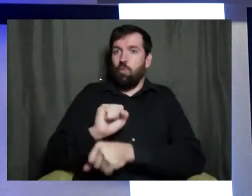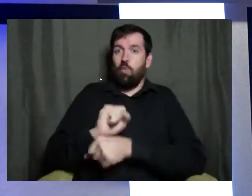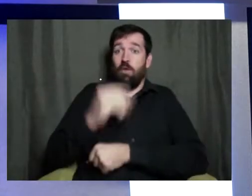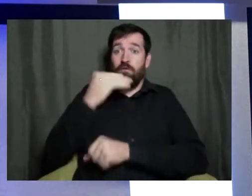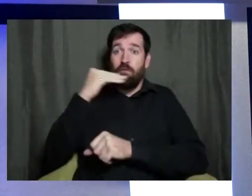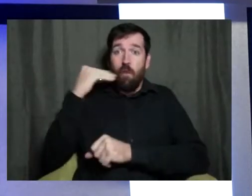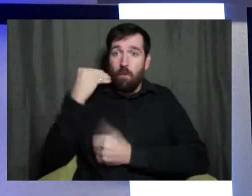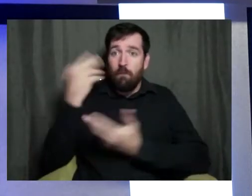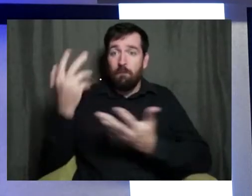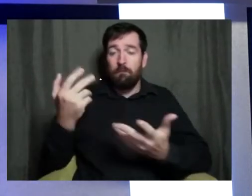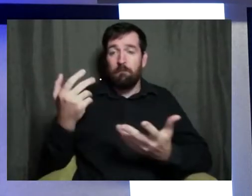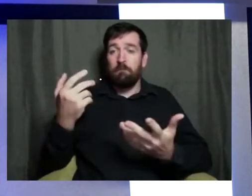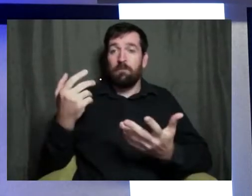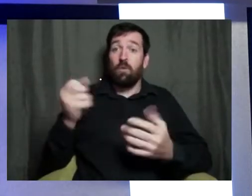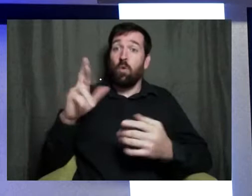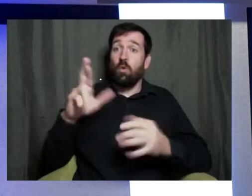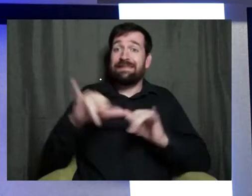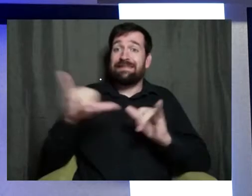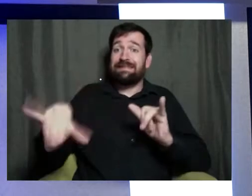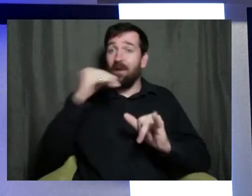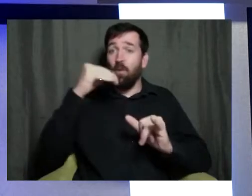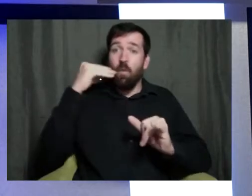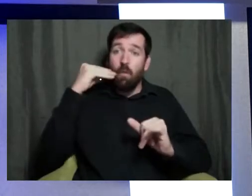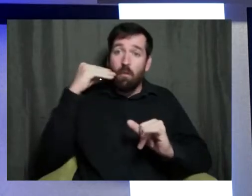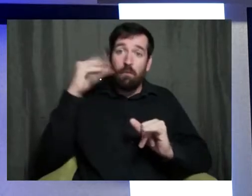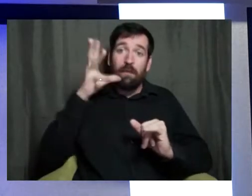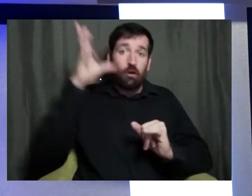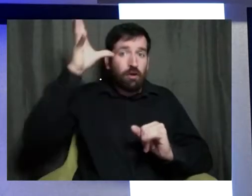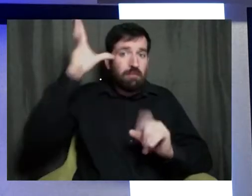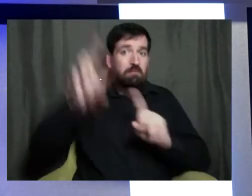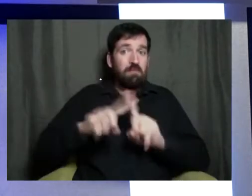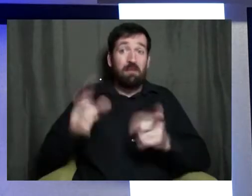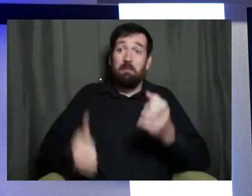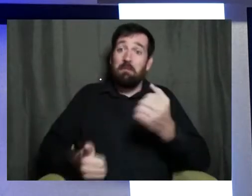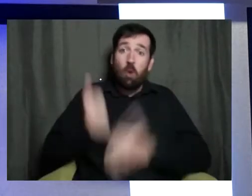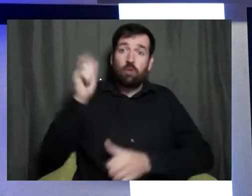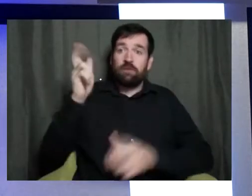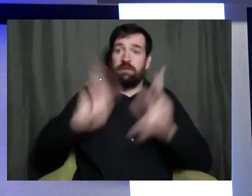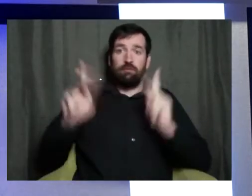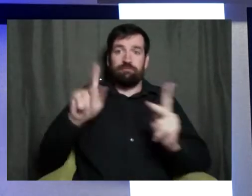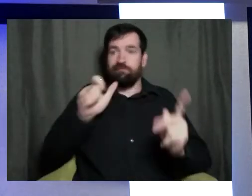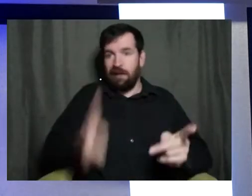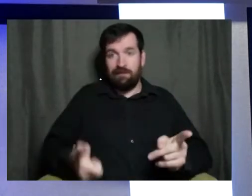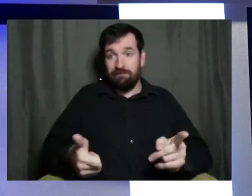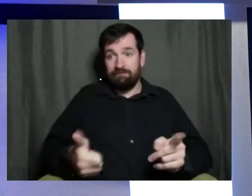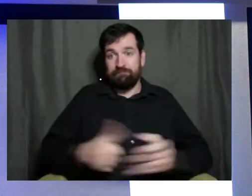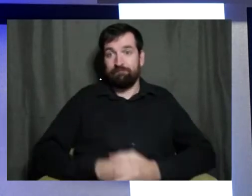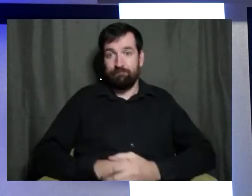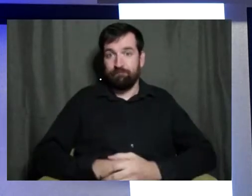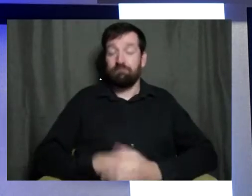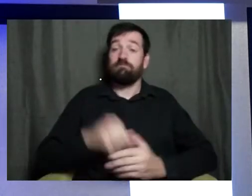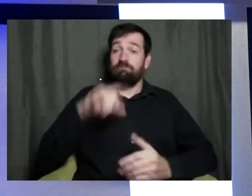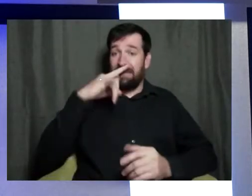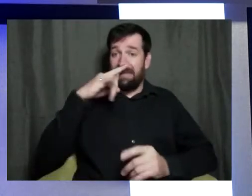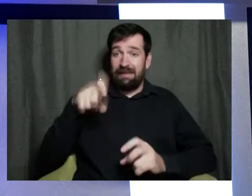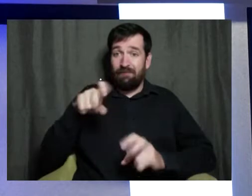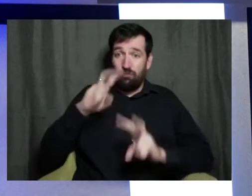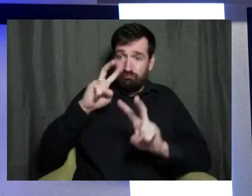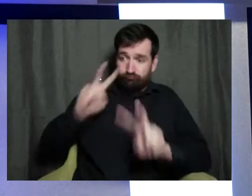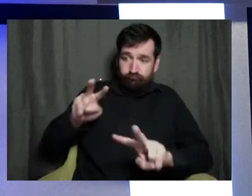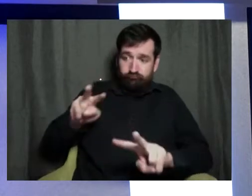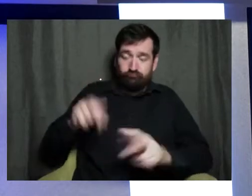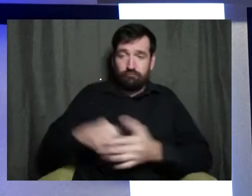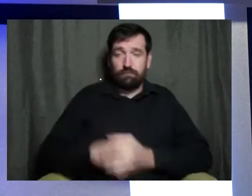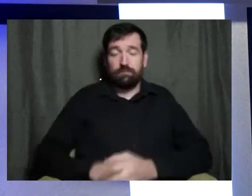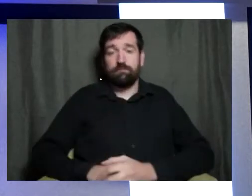everything's great, but that is clearly not the case with most households. People got to work and kids have to be watched. So let's talk about, and you